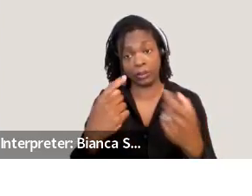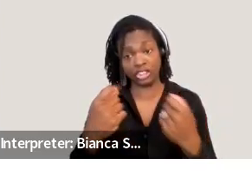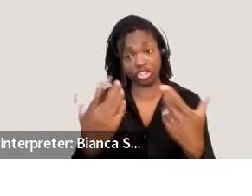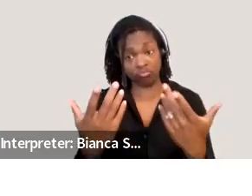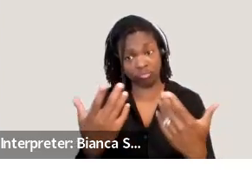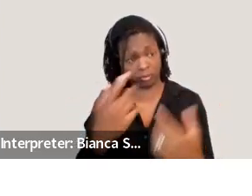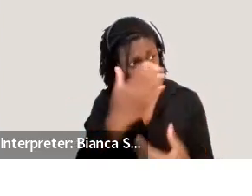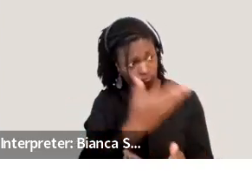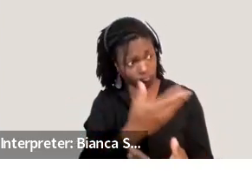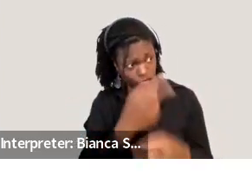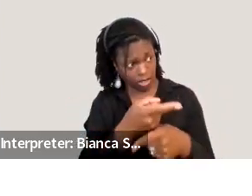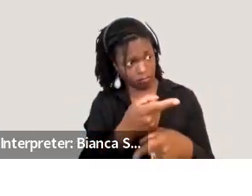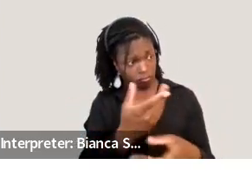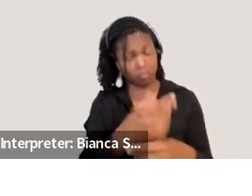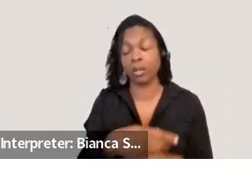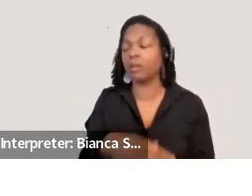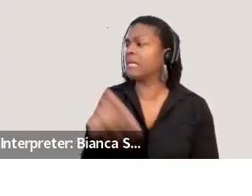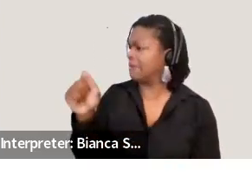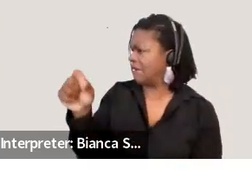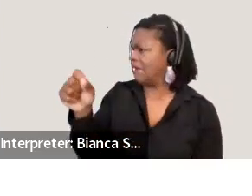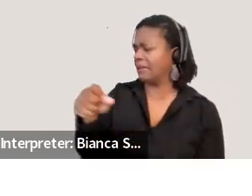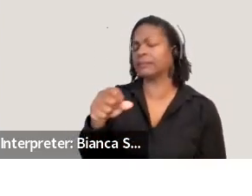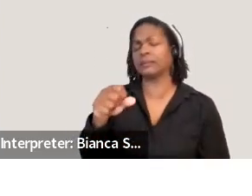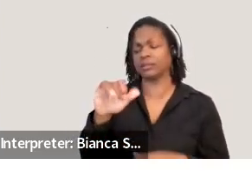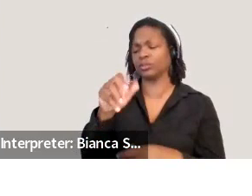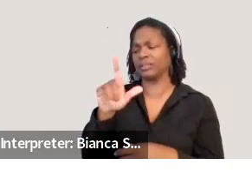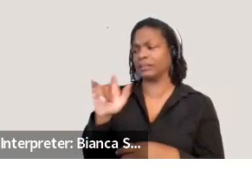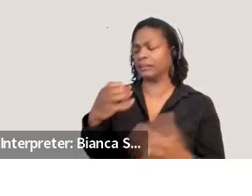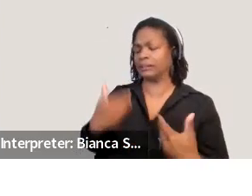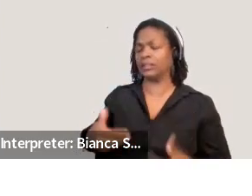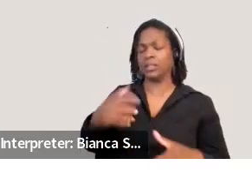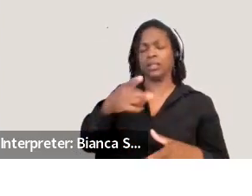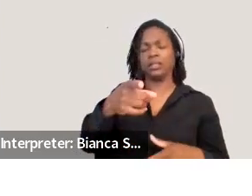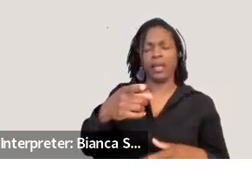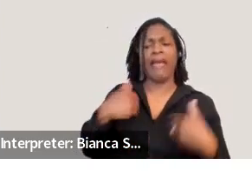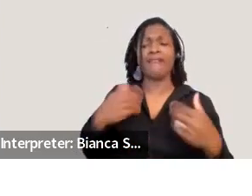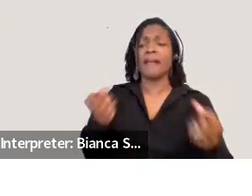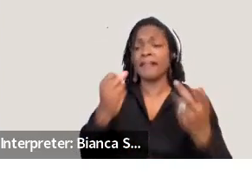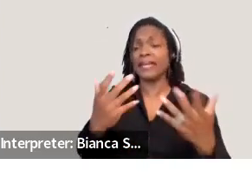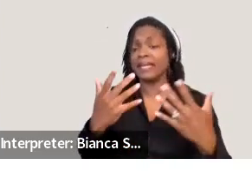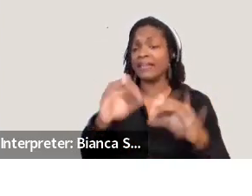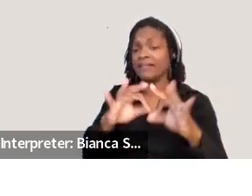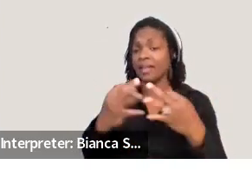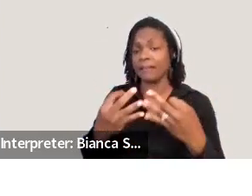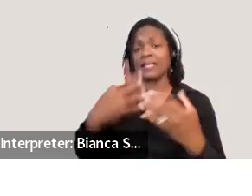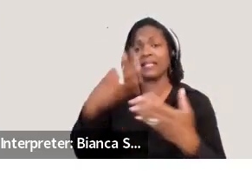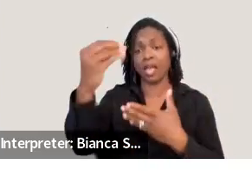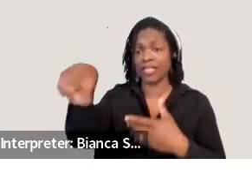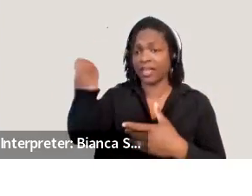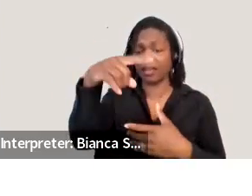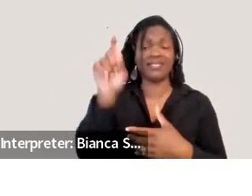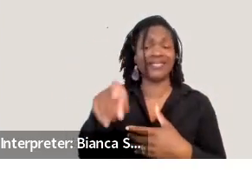what we're really hoping to do now, we know that there's so many families out there who need this kind of